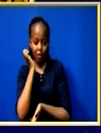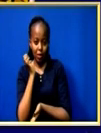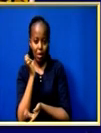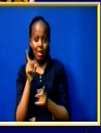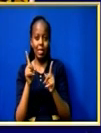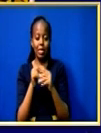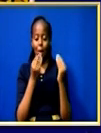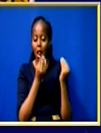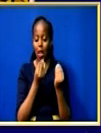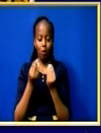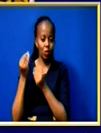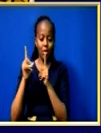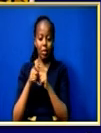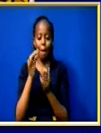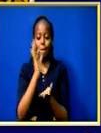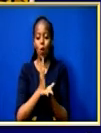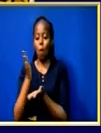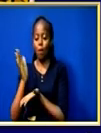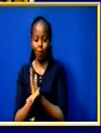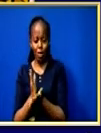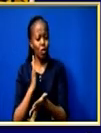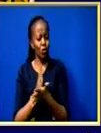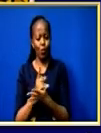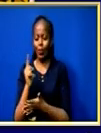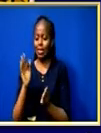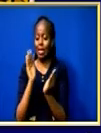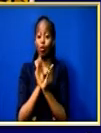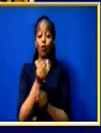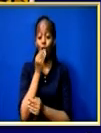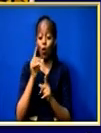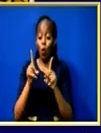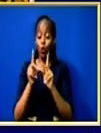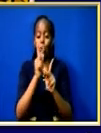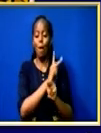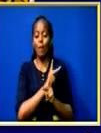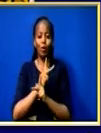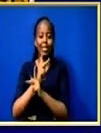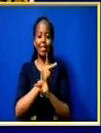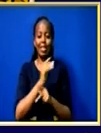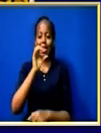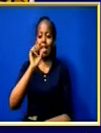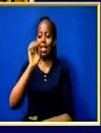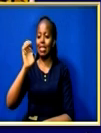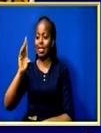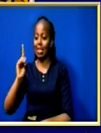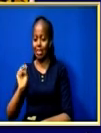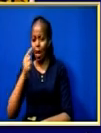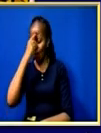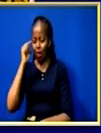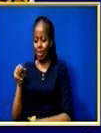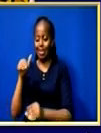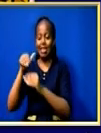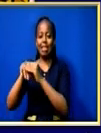They store food within themselves. themselves. As much as they are storing food, they're also protecting that. The seed. Because the seed is